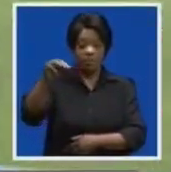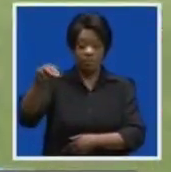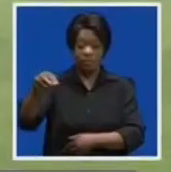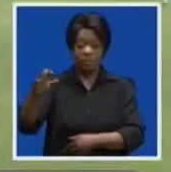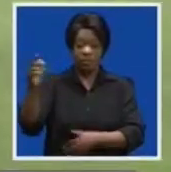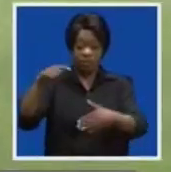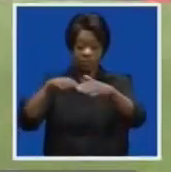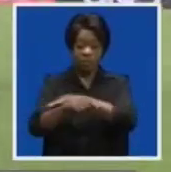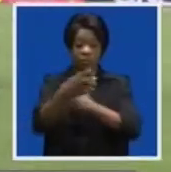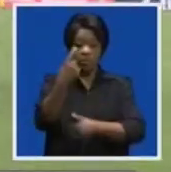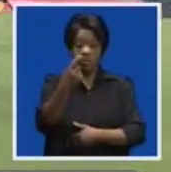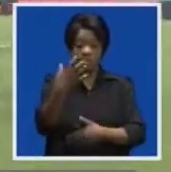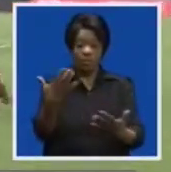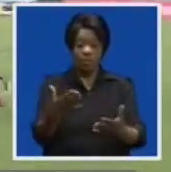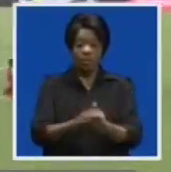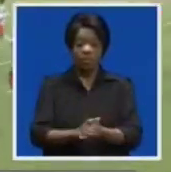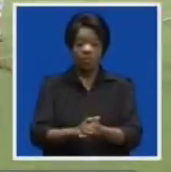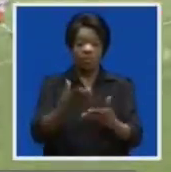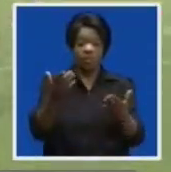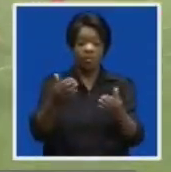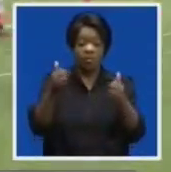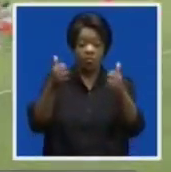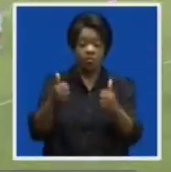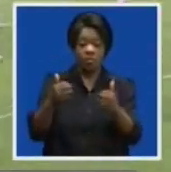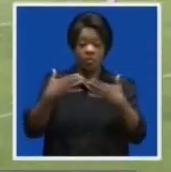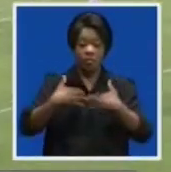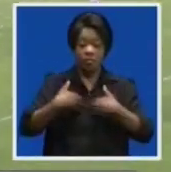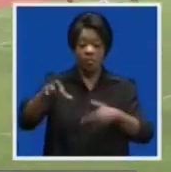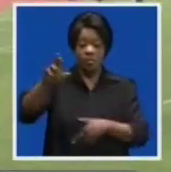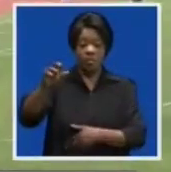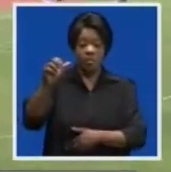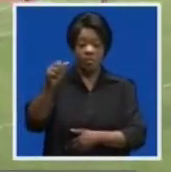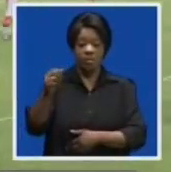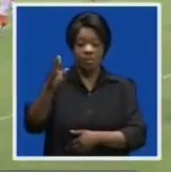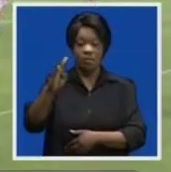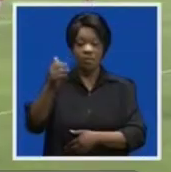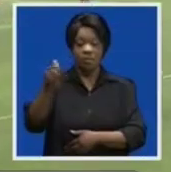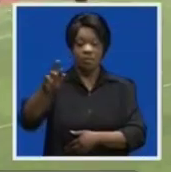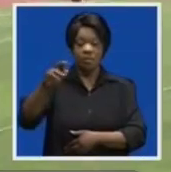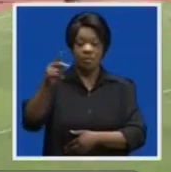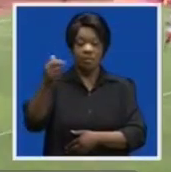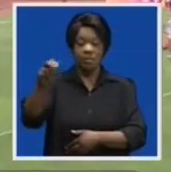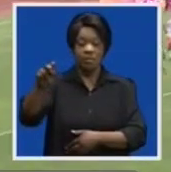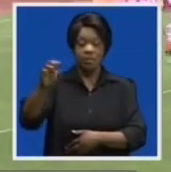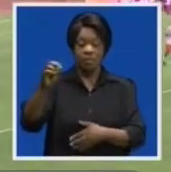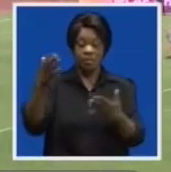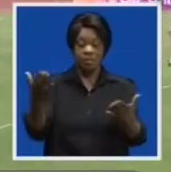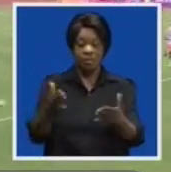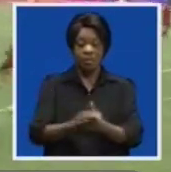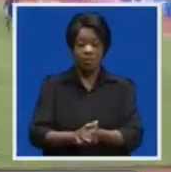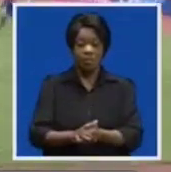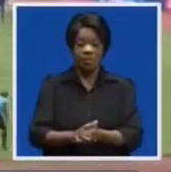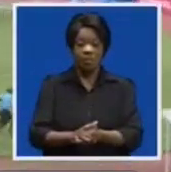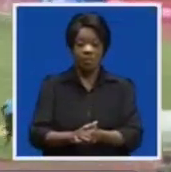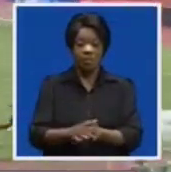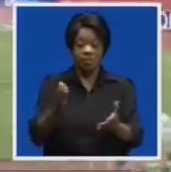Charles Zulu timed his run to perfection and beat RS Berkane keeper Zuhair Laroubi